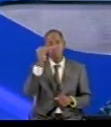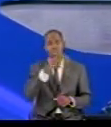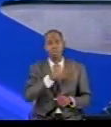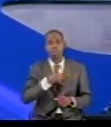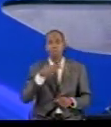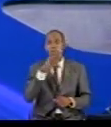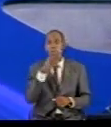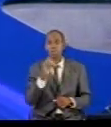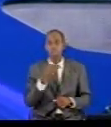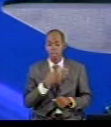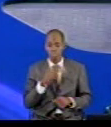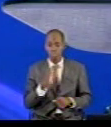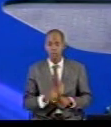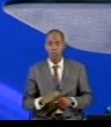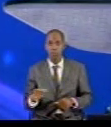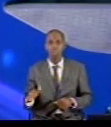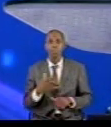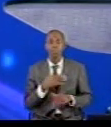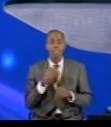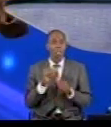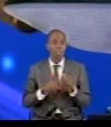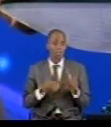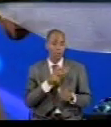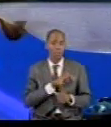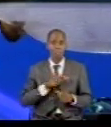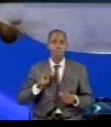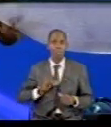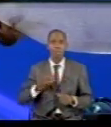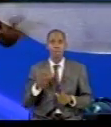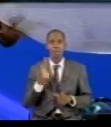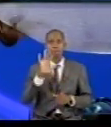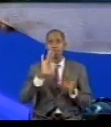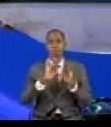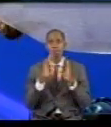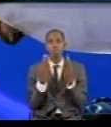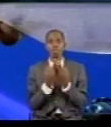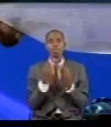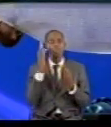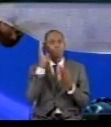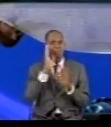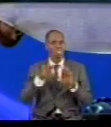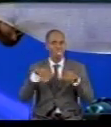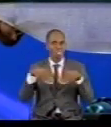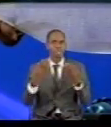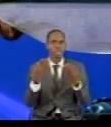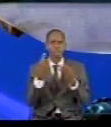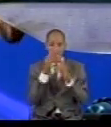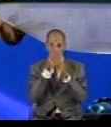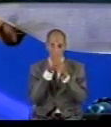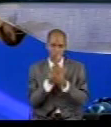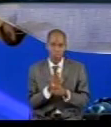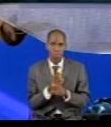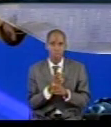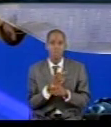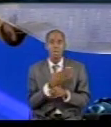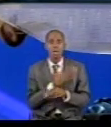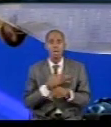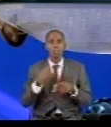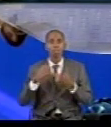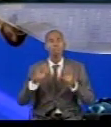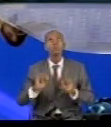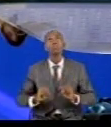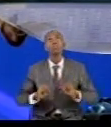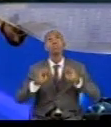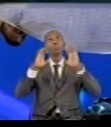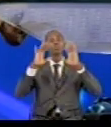their children and every member of the family will give the honor and the submission to